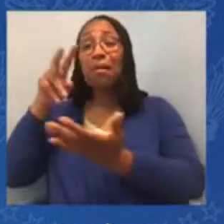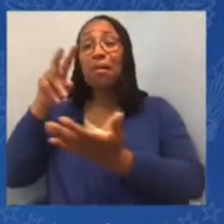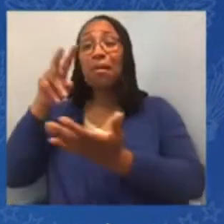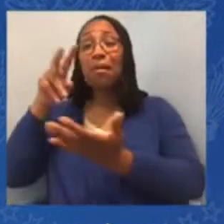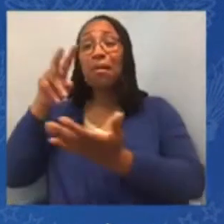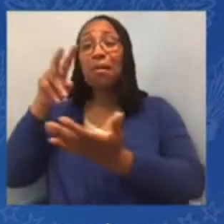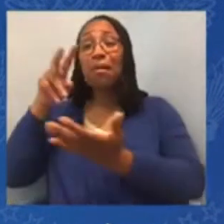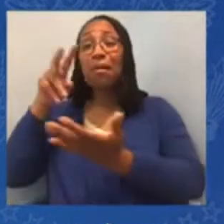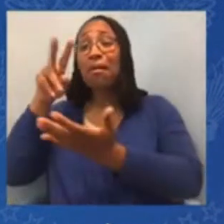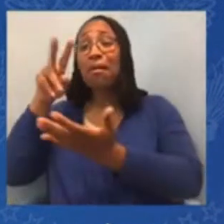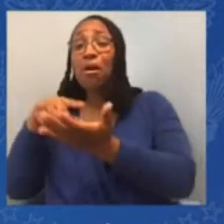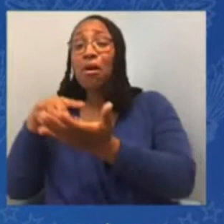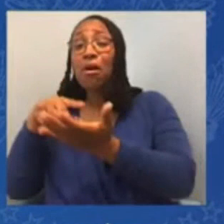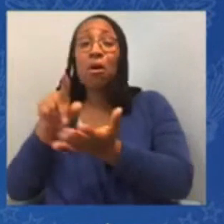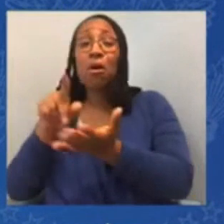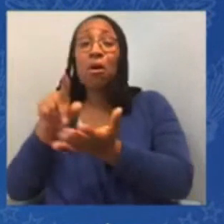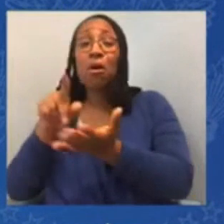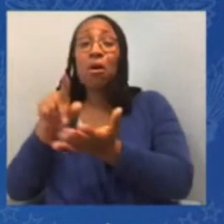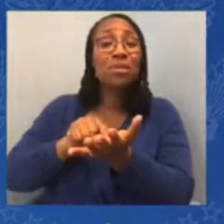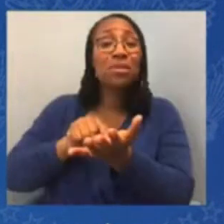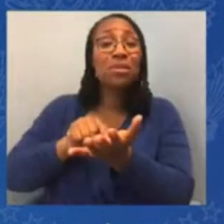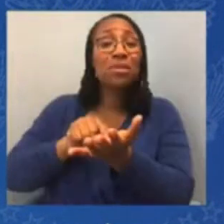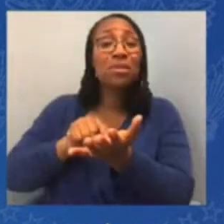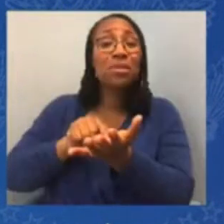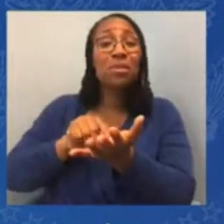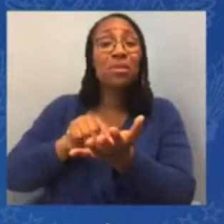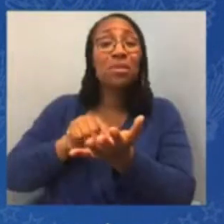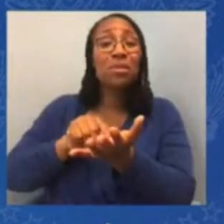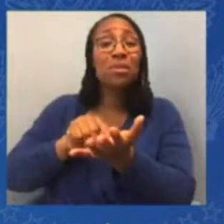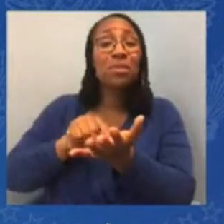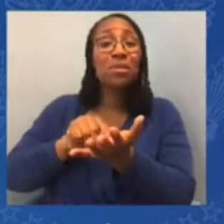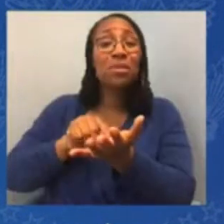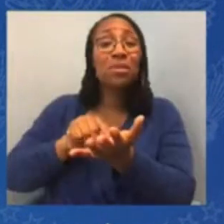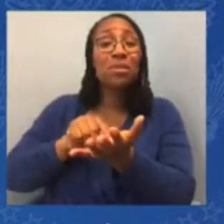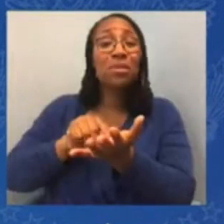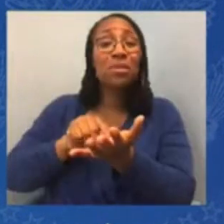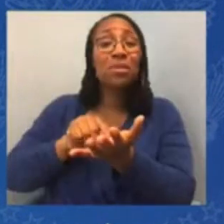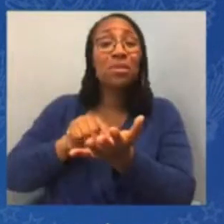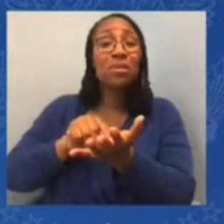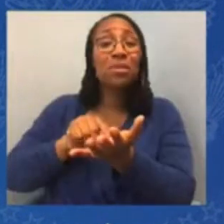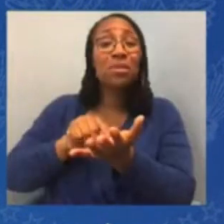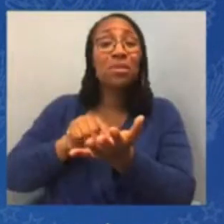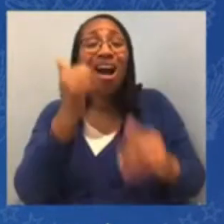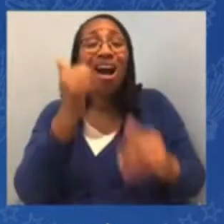In areas that are poor, mostly minority,